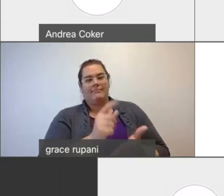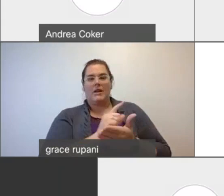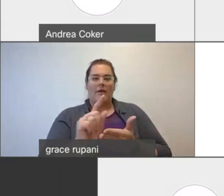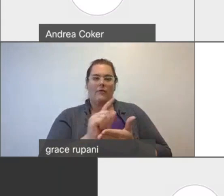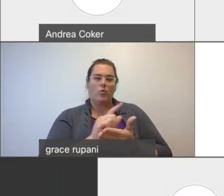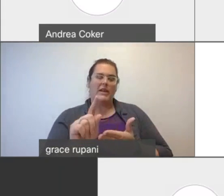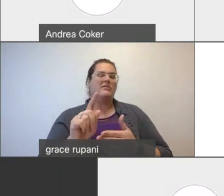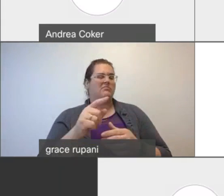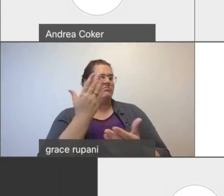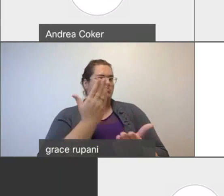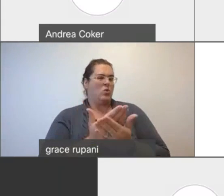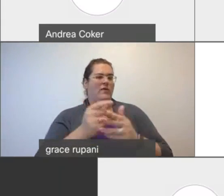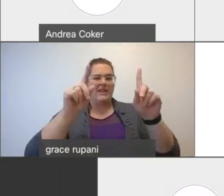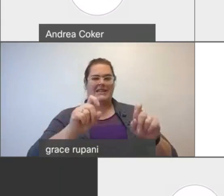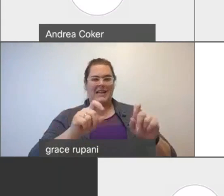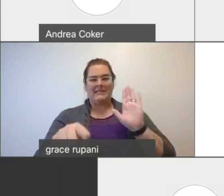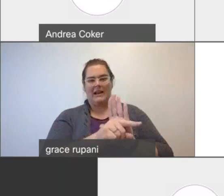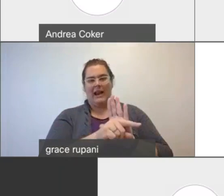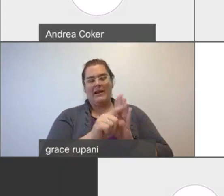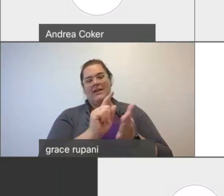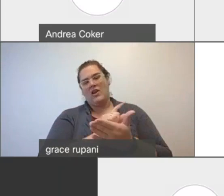have tested negative for coronavirus.